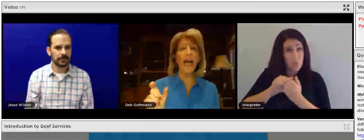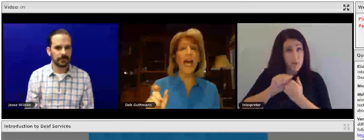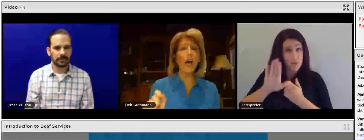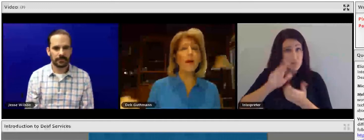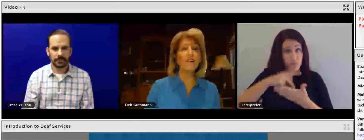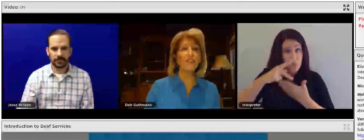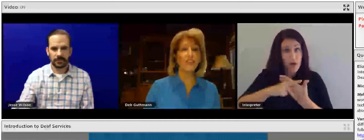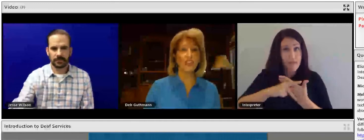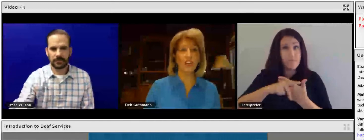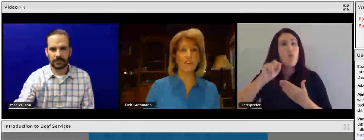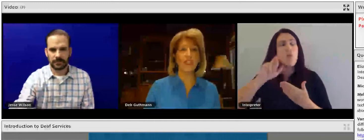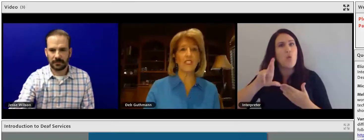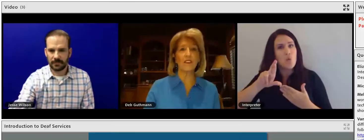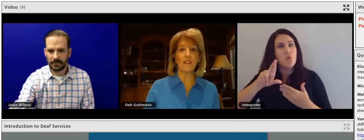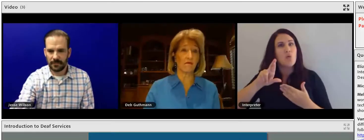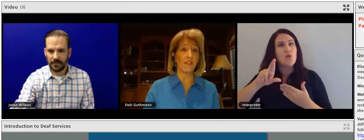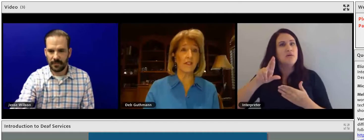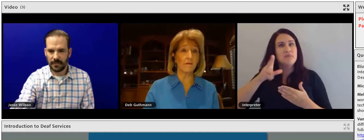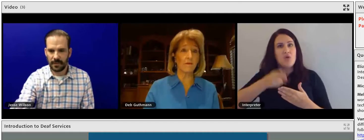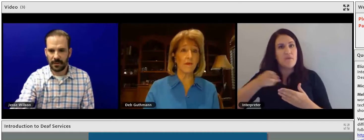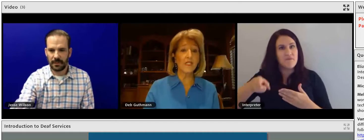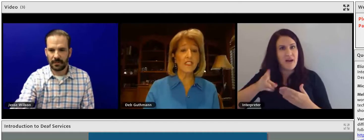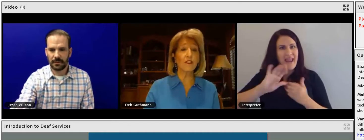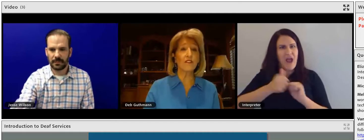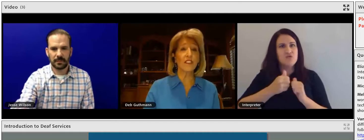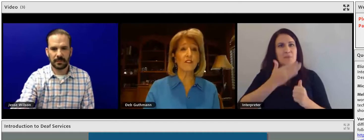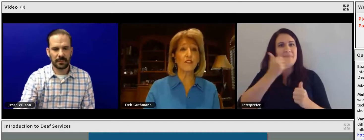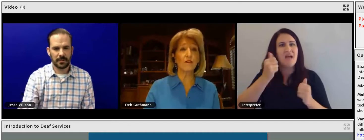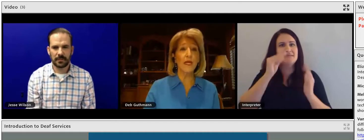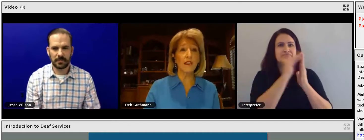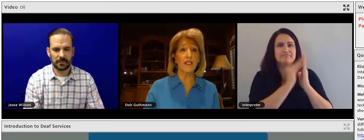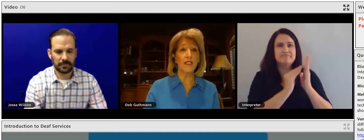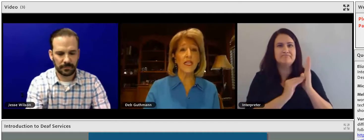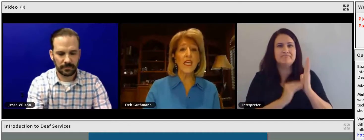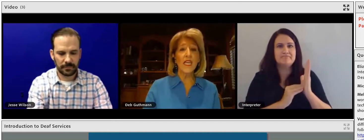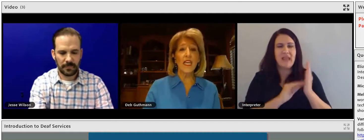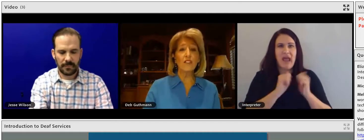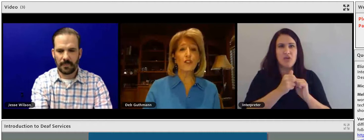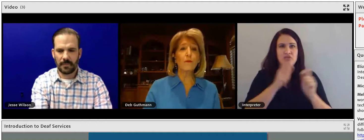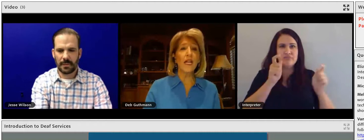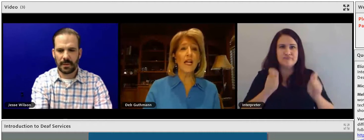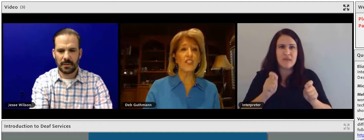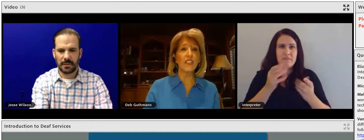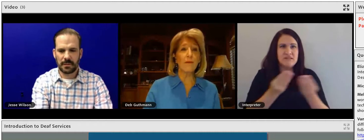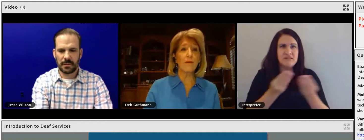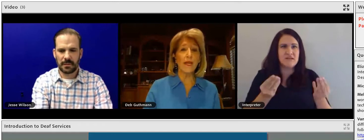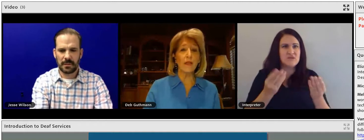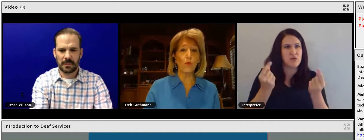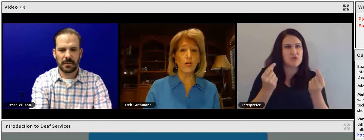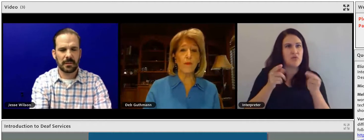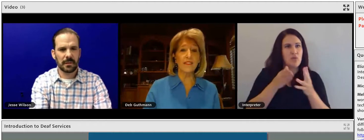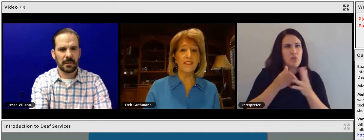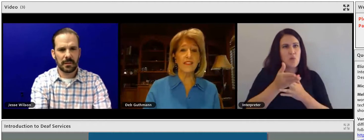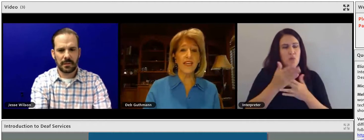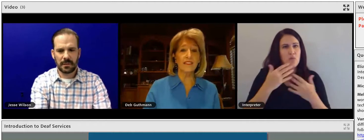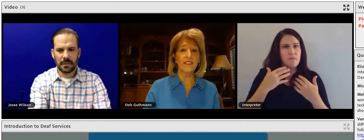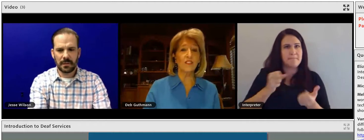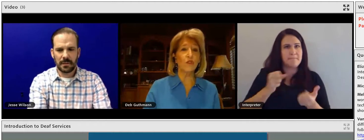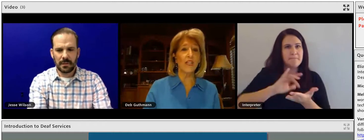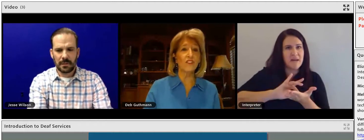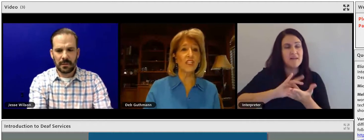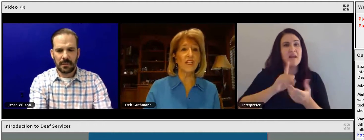or hard of hearing, how best to chart in the materials that you're doing medically and terminology that might